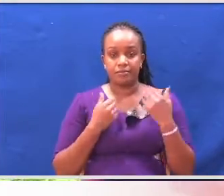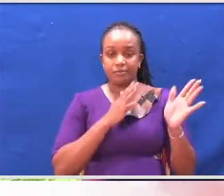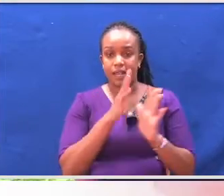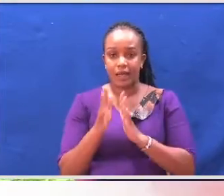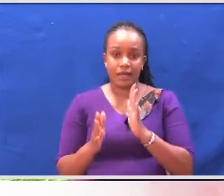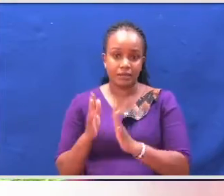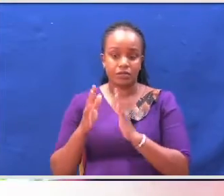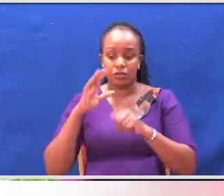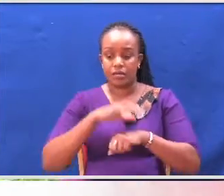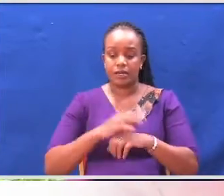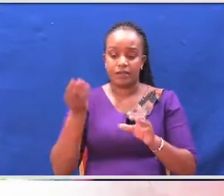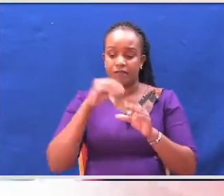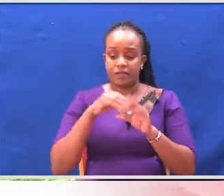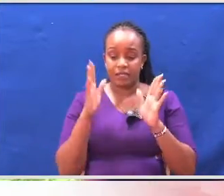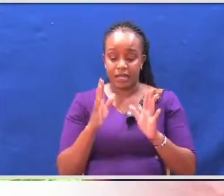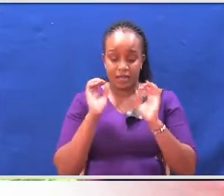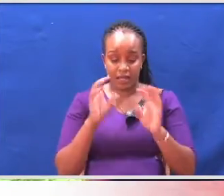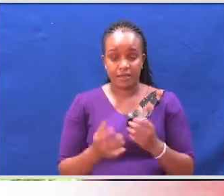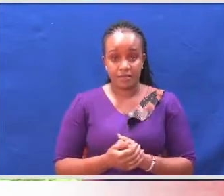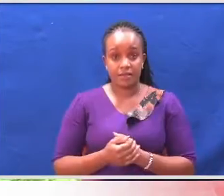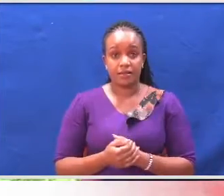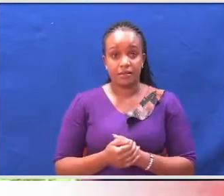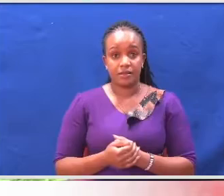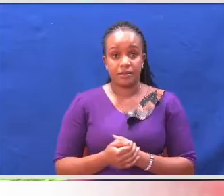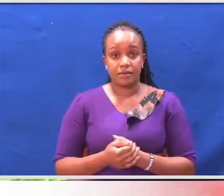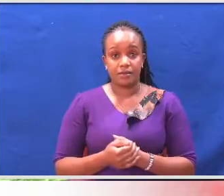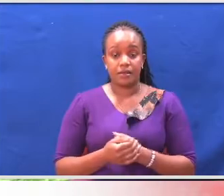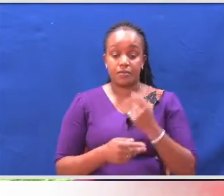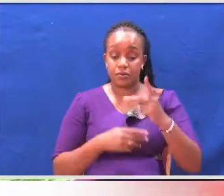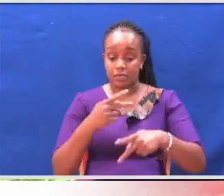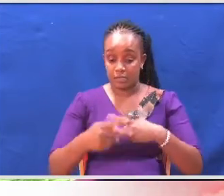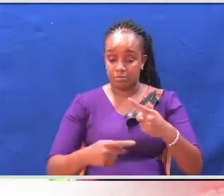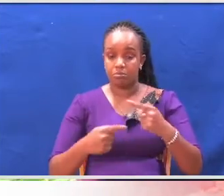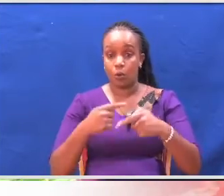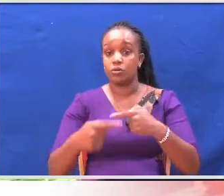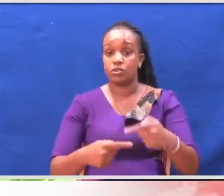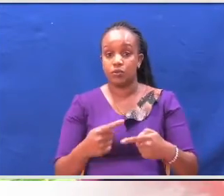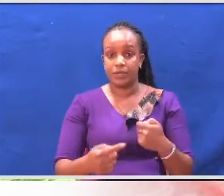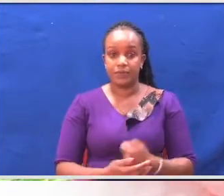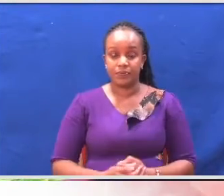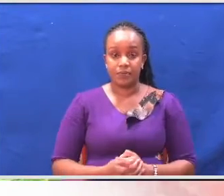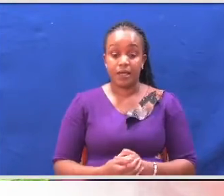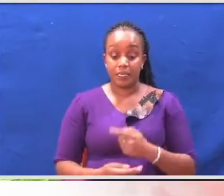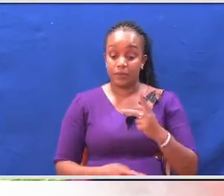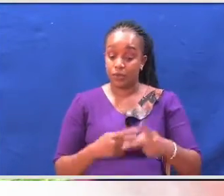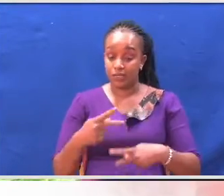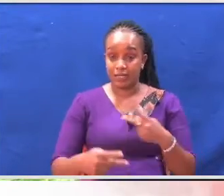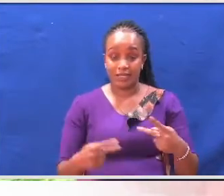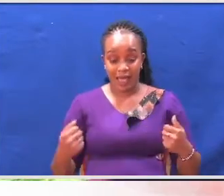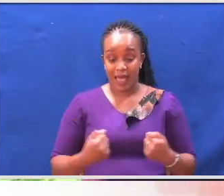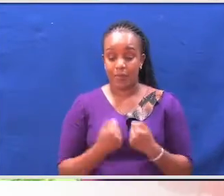investor. The process was still ongoing. The process does not take one